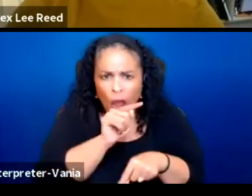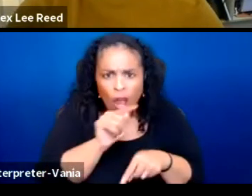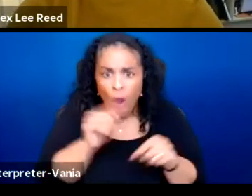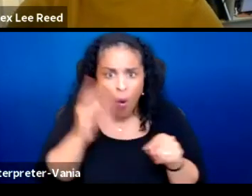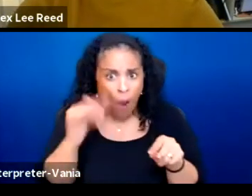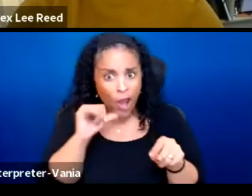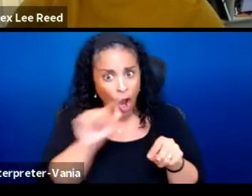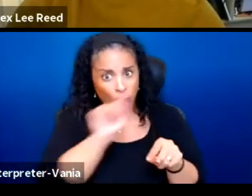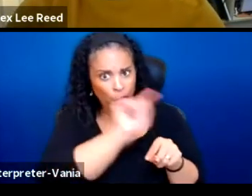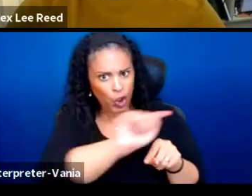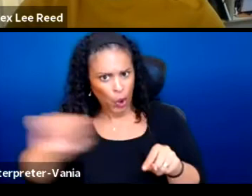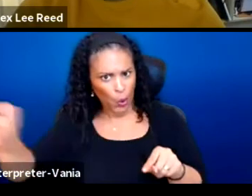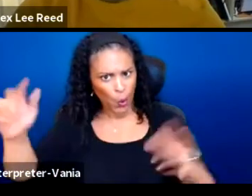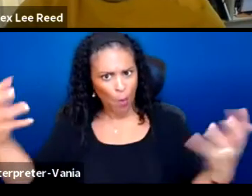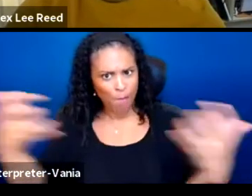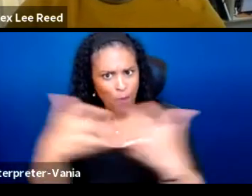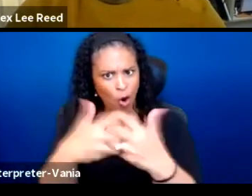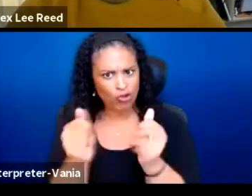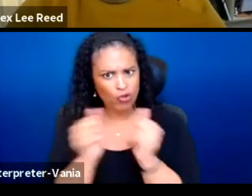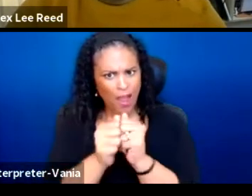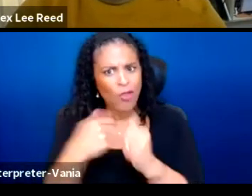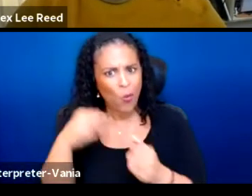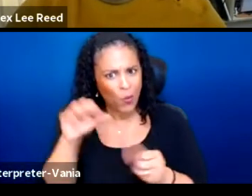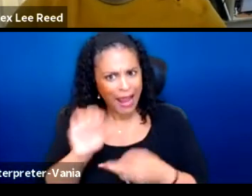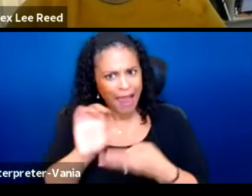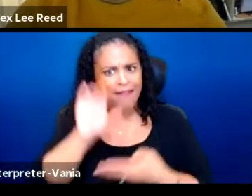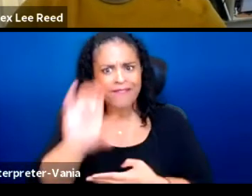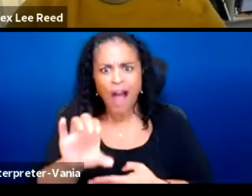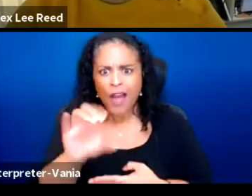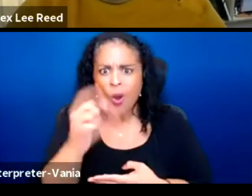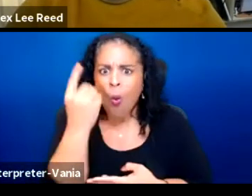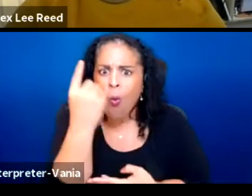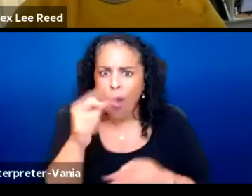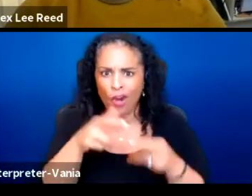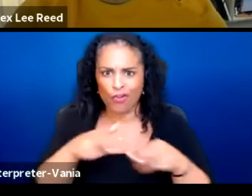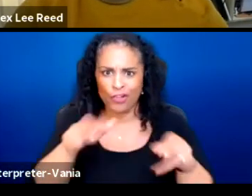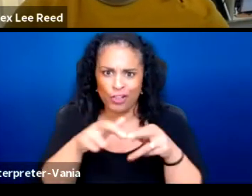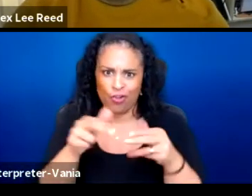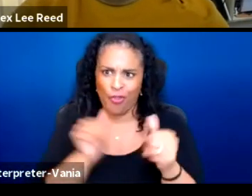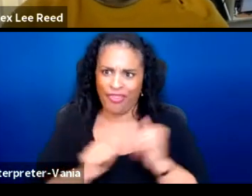merge together and we could just fund one regional theater?